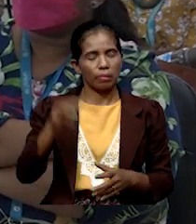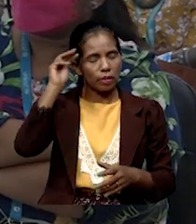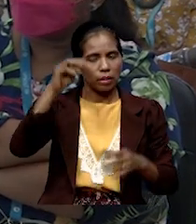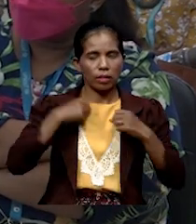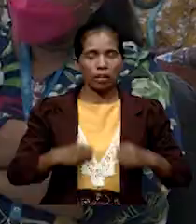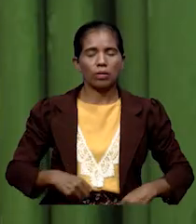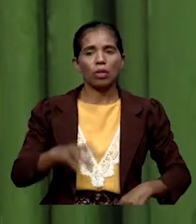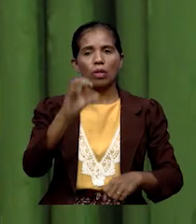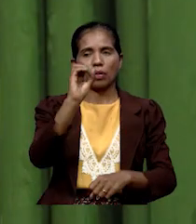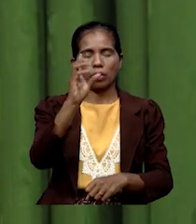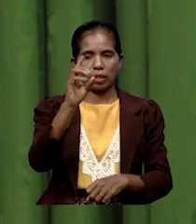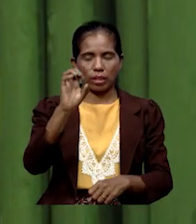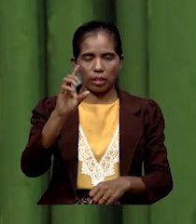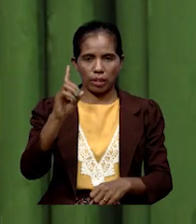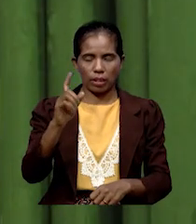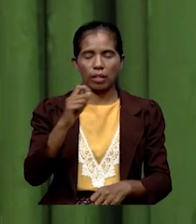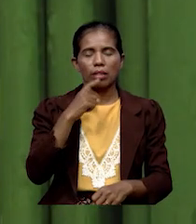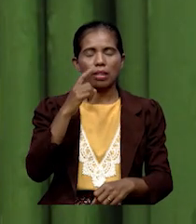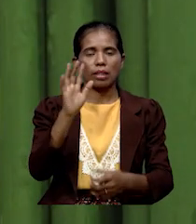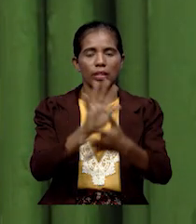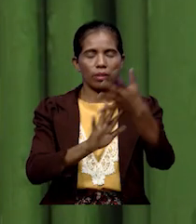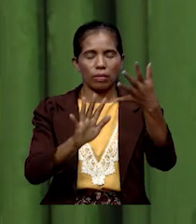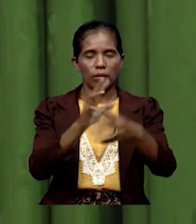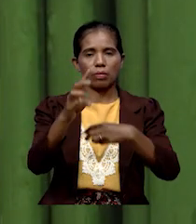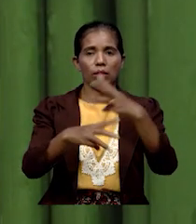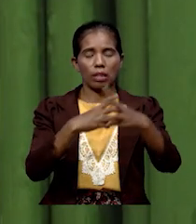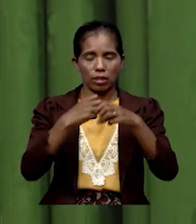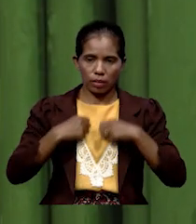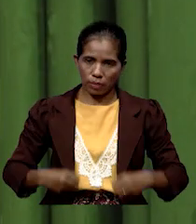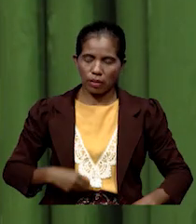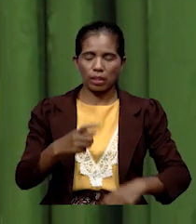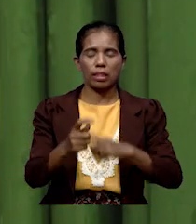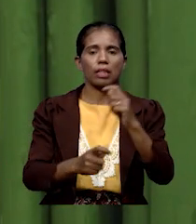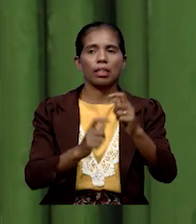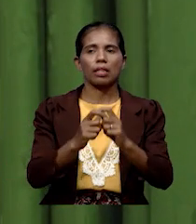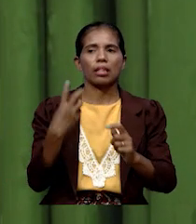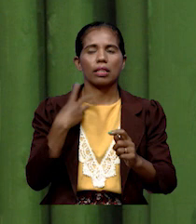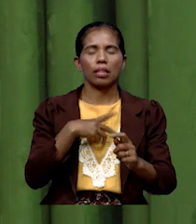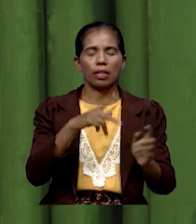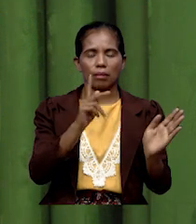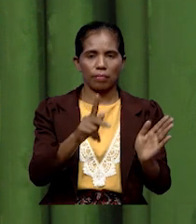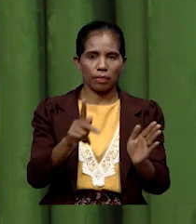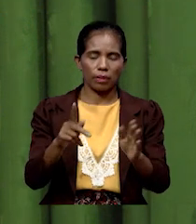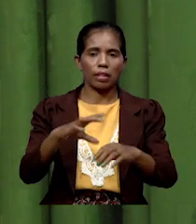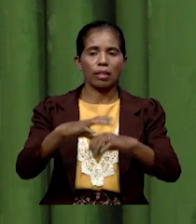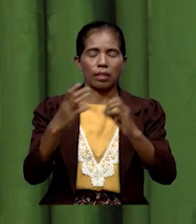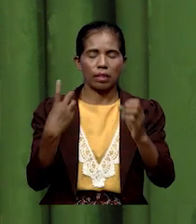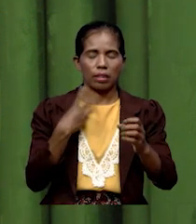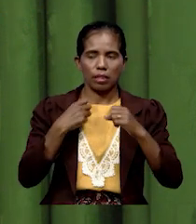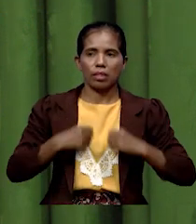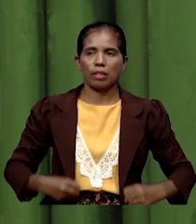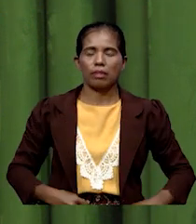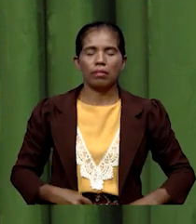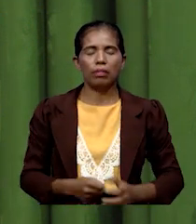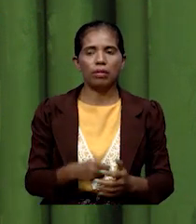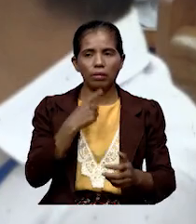Maria Freitas Belo hateten, celebração Loran Mundial Saúde tinané, honia tema itania planeta itania Saúde. Tiro Odete Maria